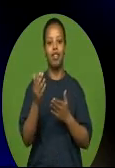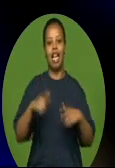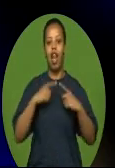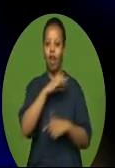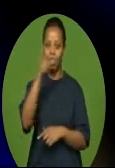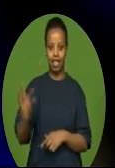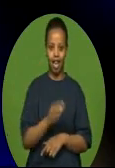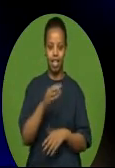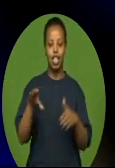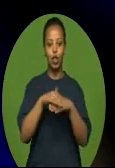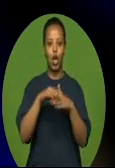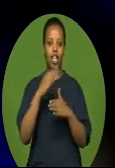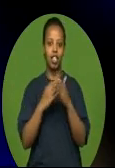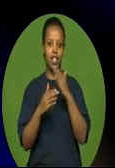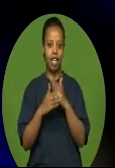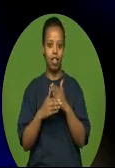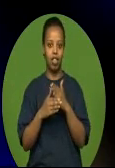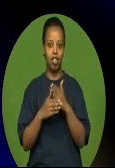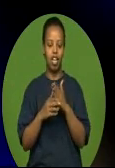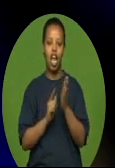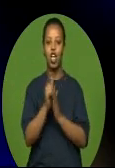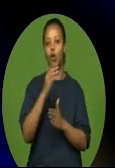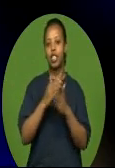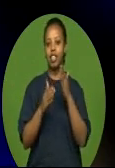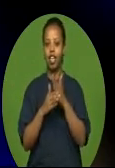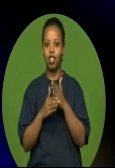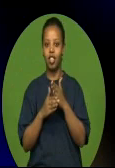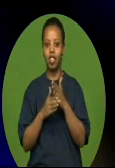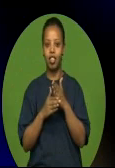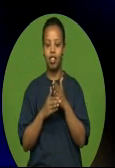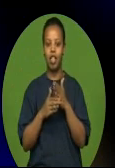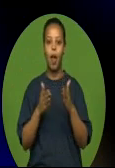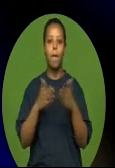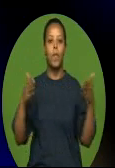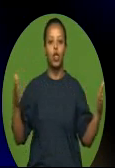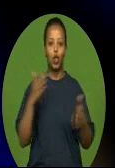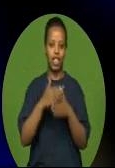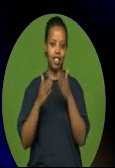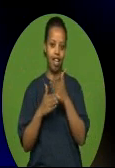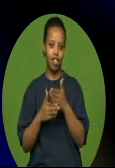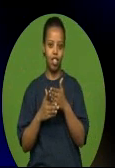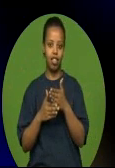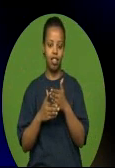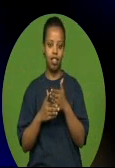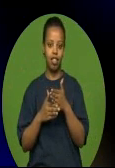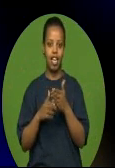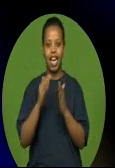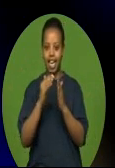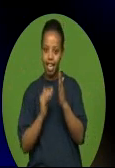cycle: introduction stage, growth stage, maturity